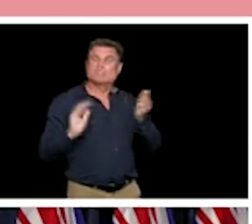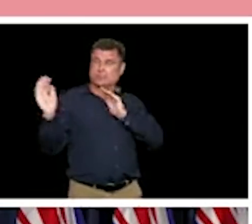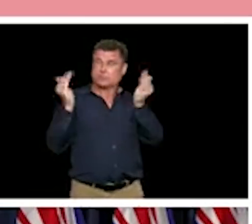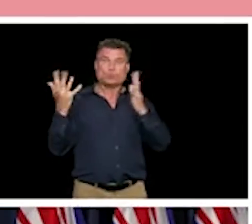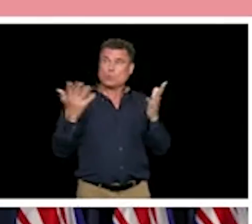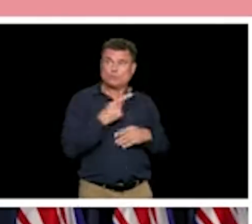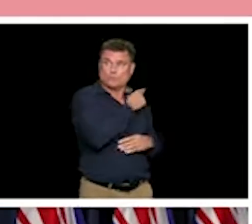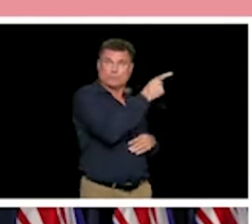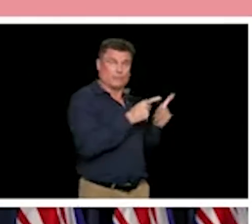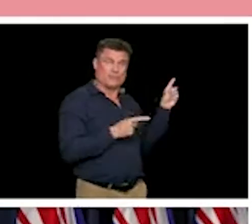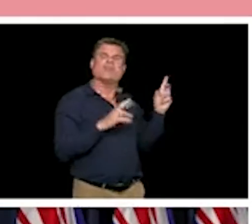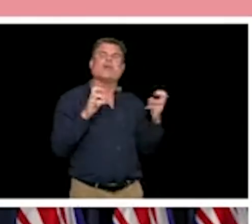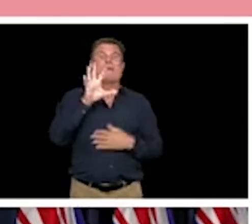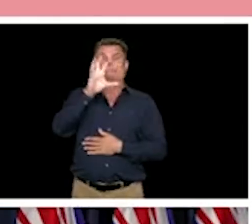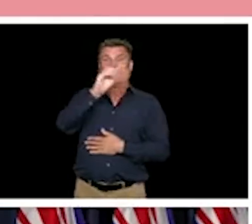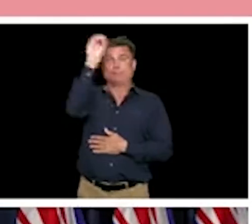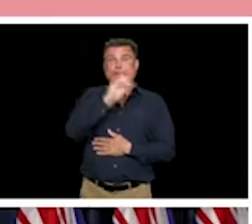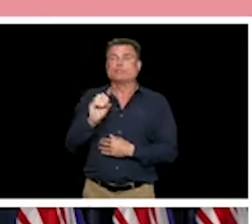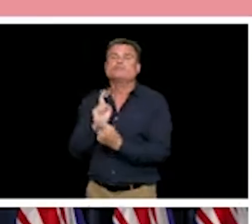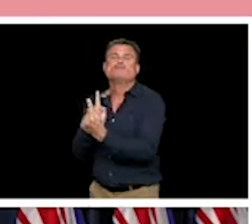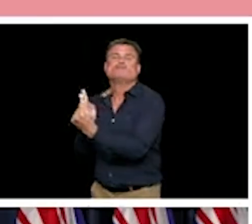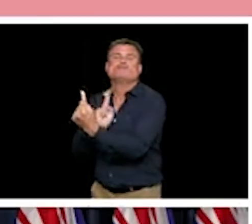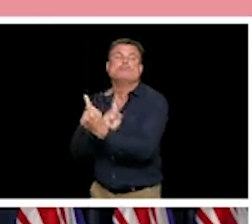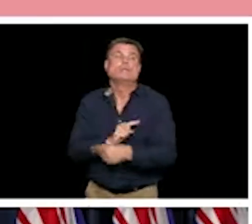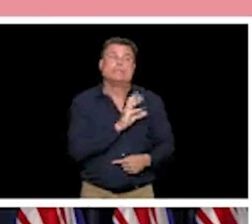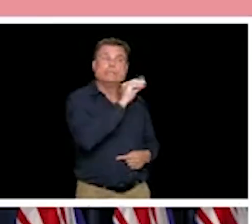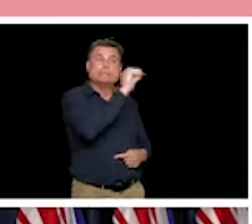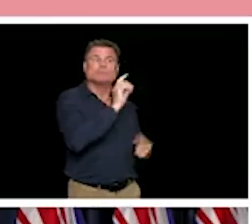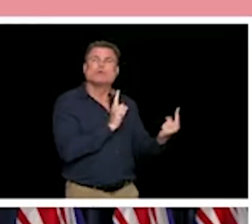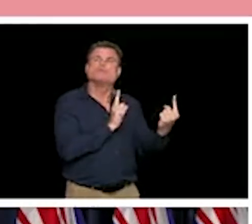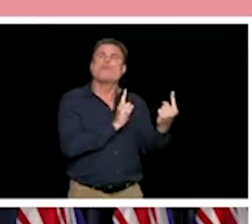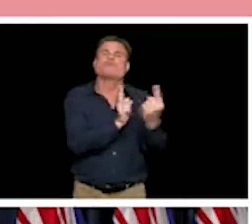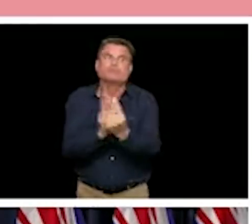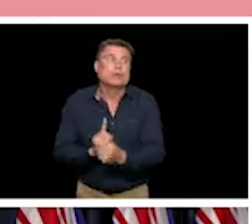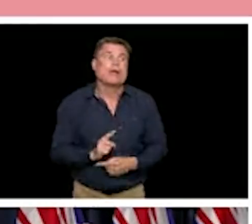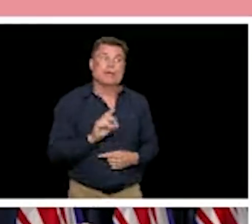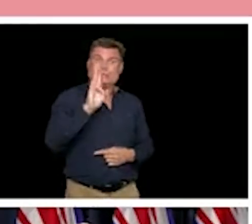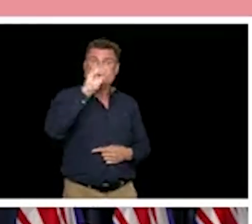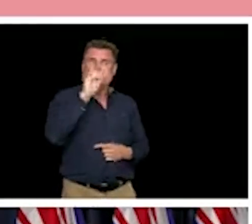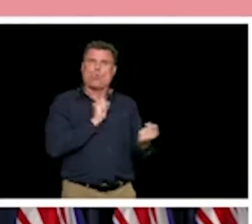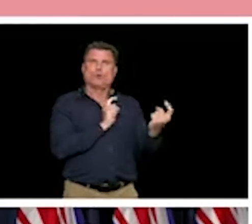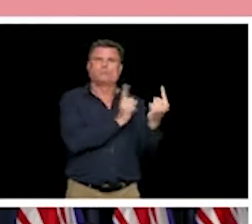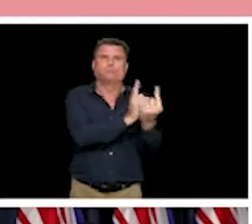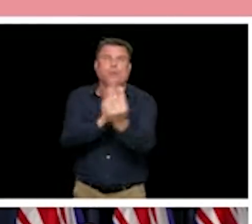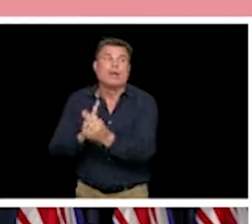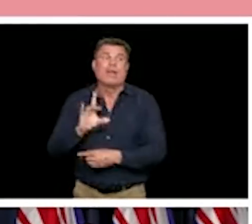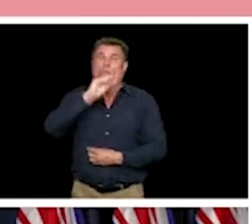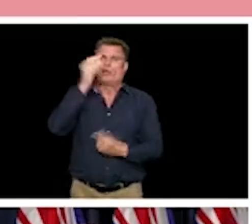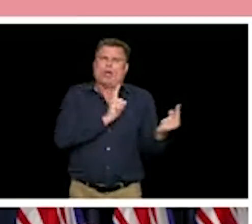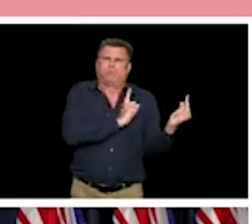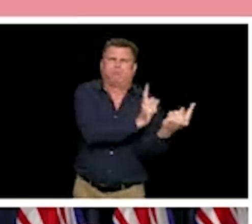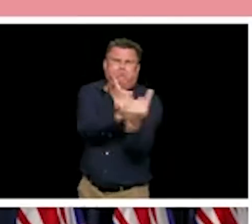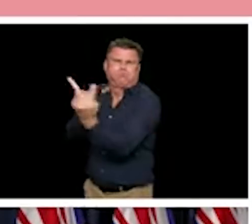somewhere in the scenario that says contact rate at 70% of normal. But we can bend that curve back